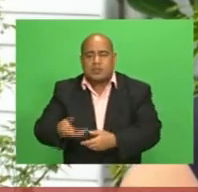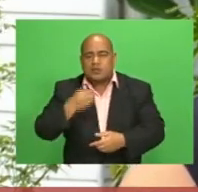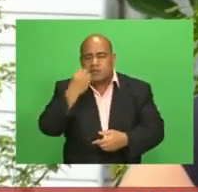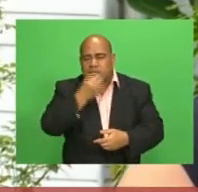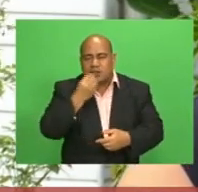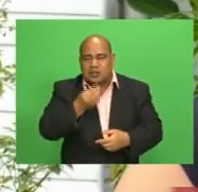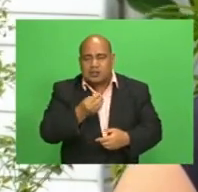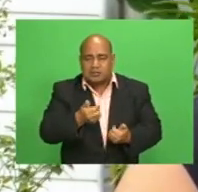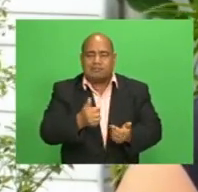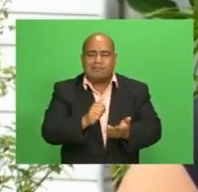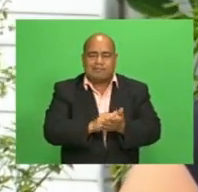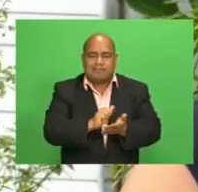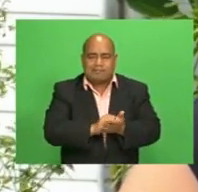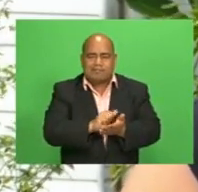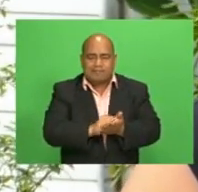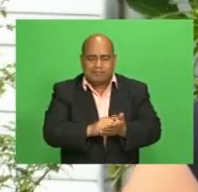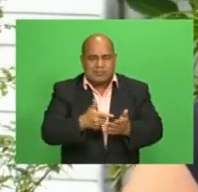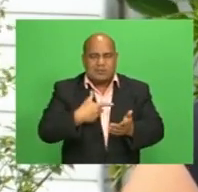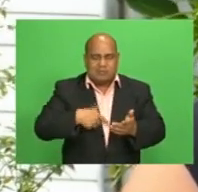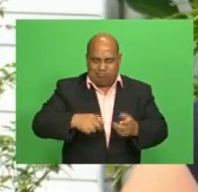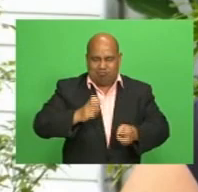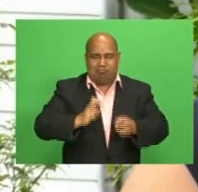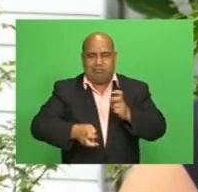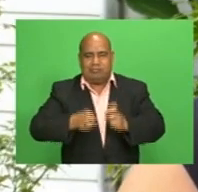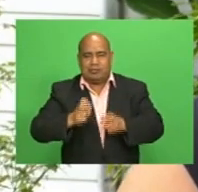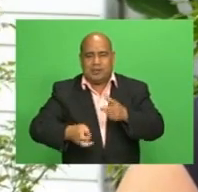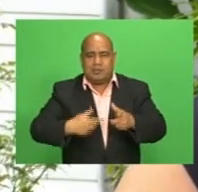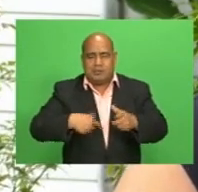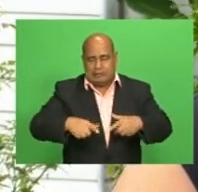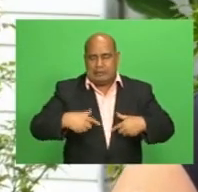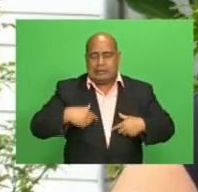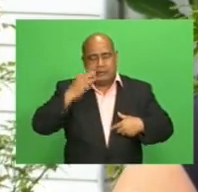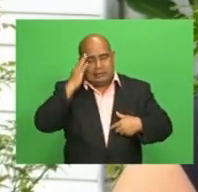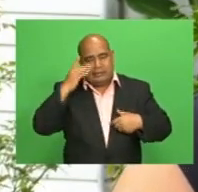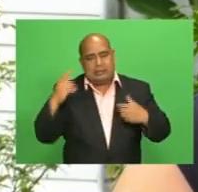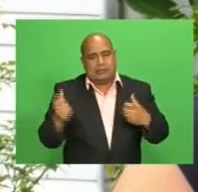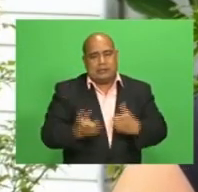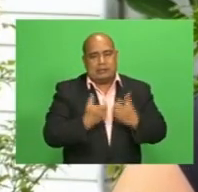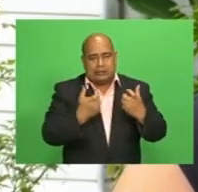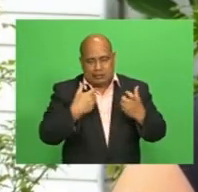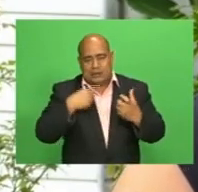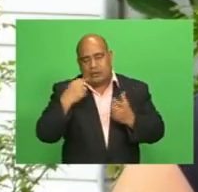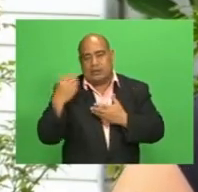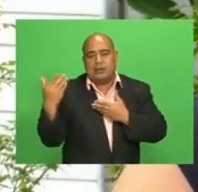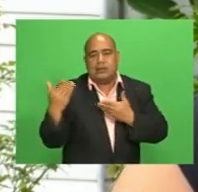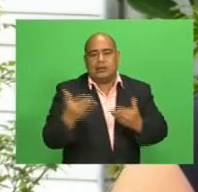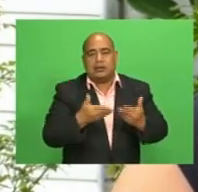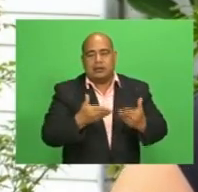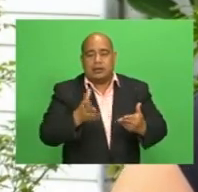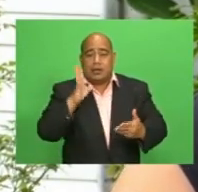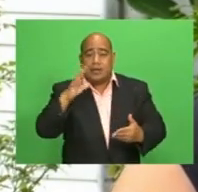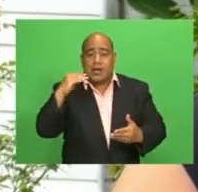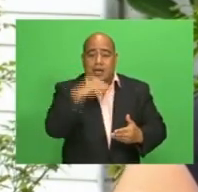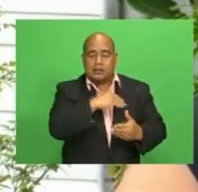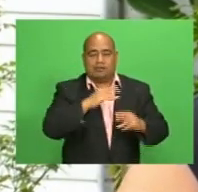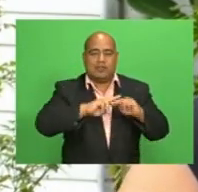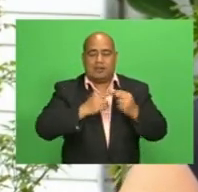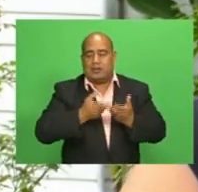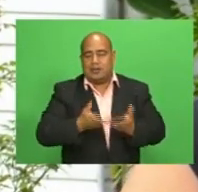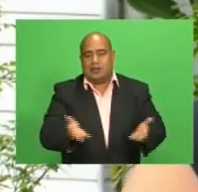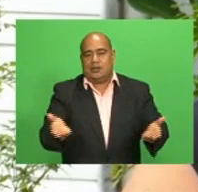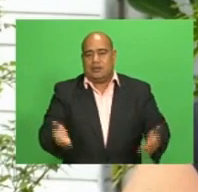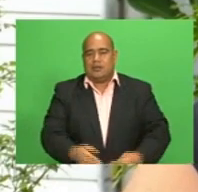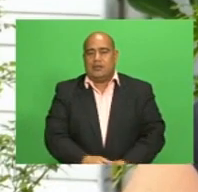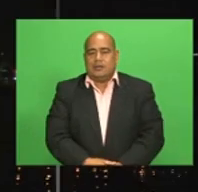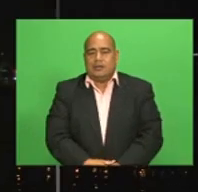COVID-19. This relief assistance is expected to help at least 500 families. Maggie Boyle,